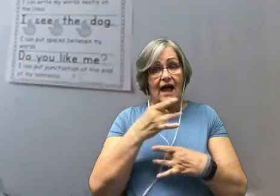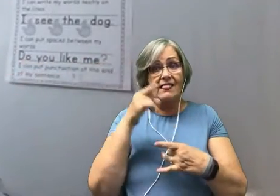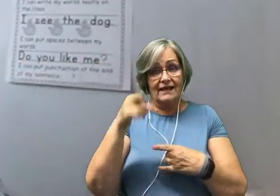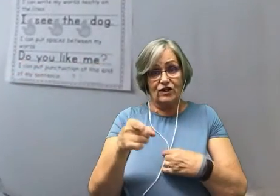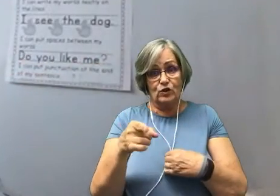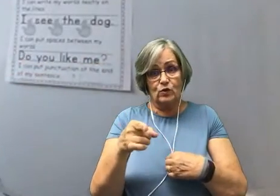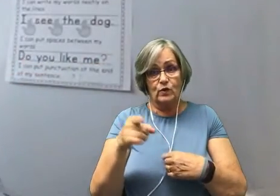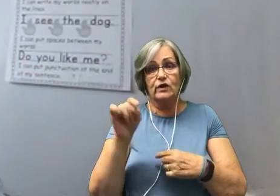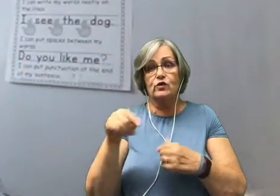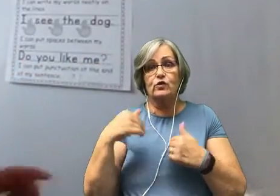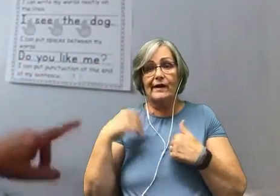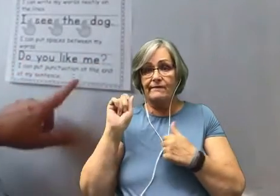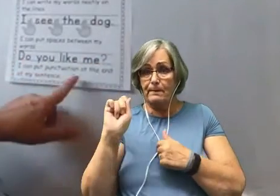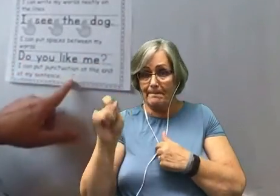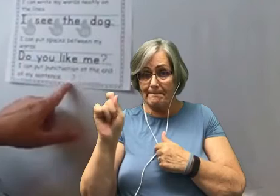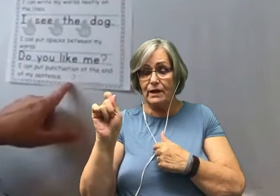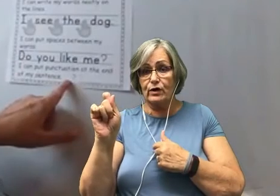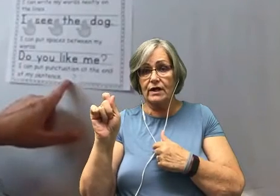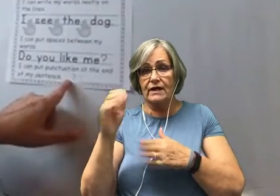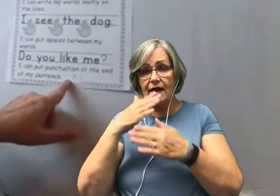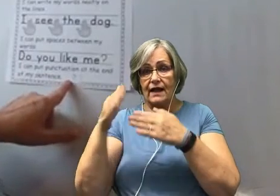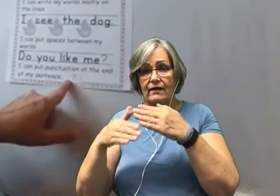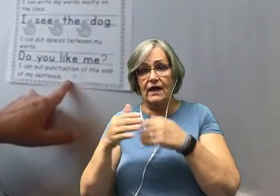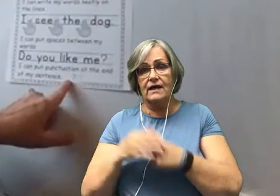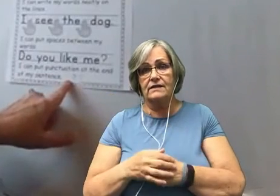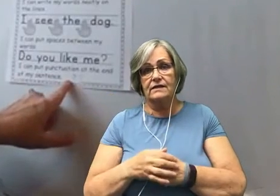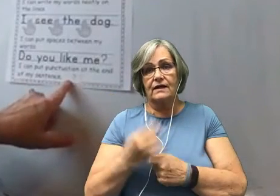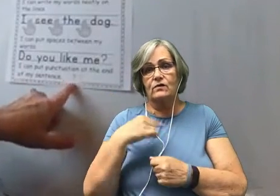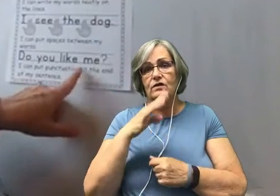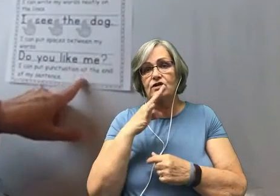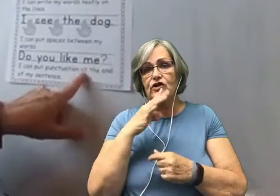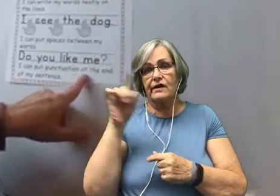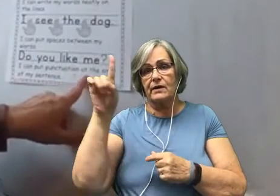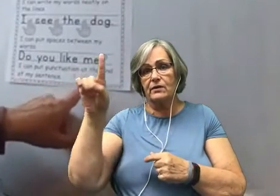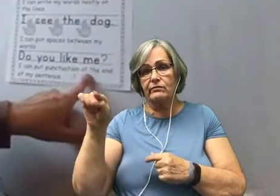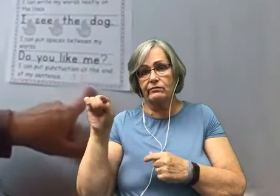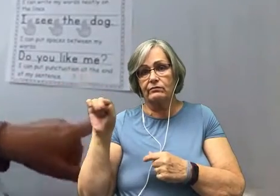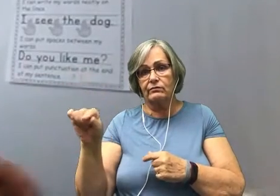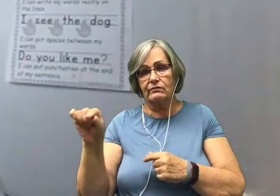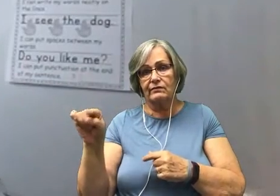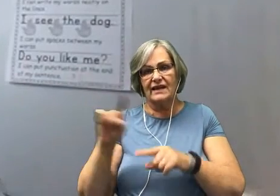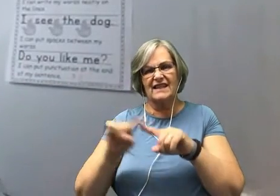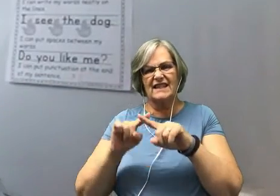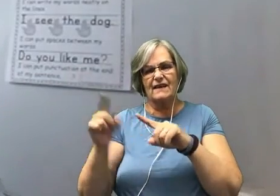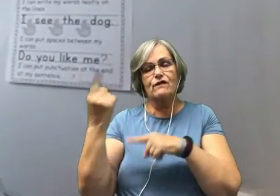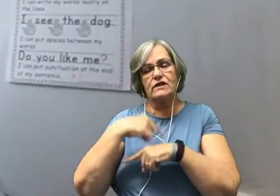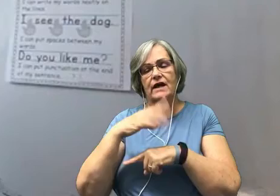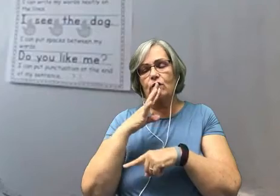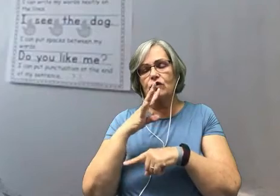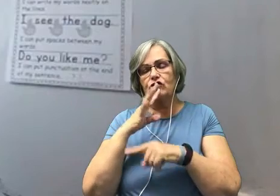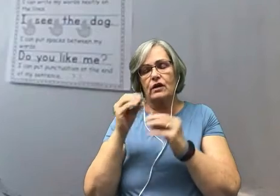says, I like you, there would be a period at the end. And we're going to talk about the exclamation mark another